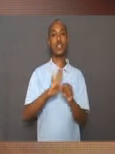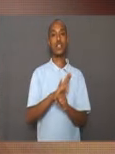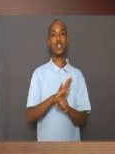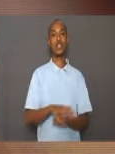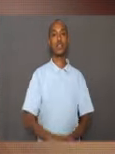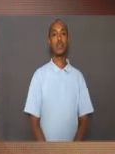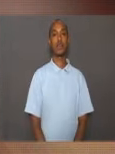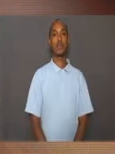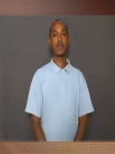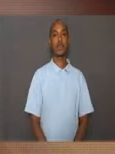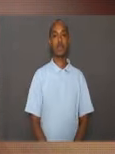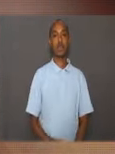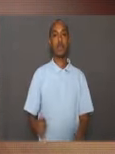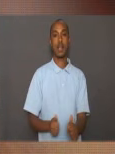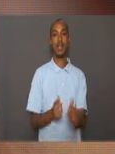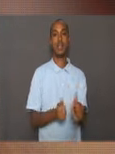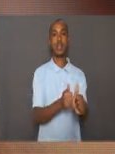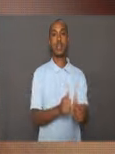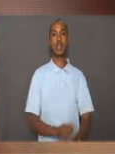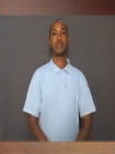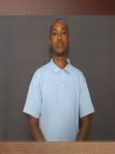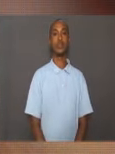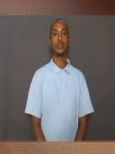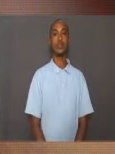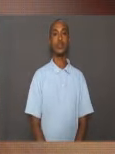charged, respectively.